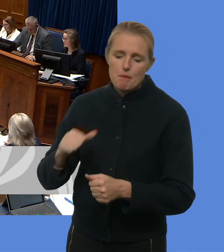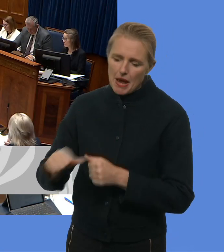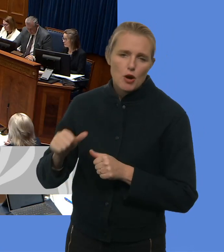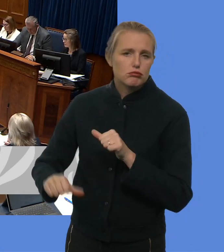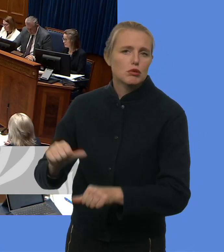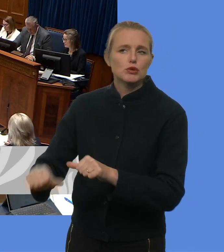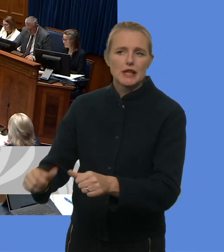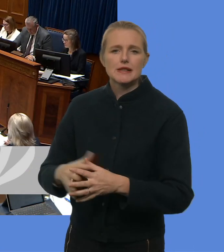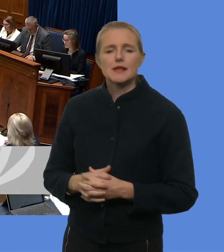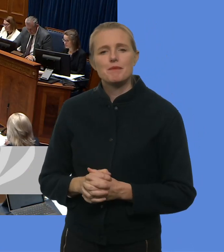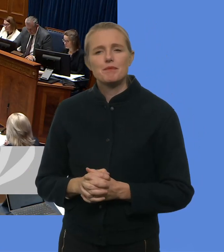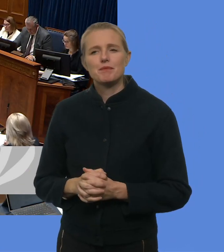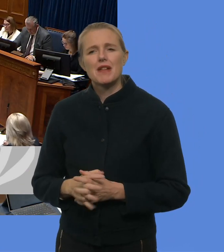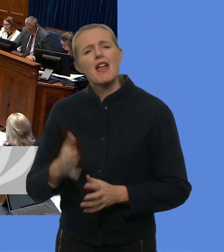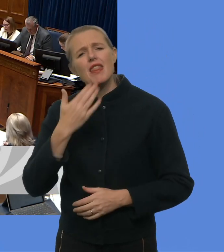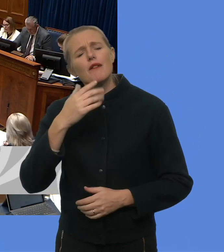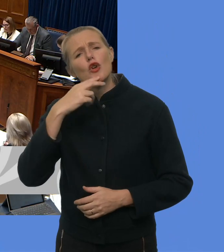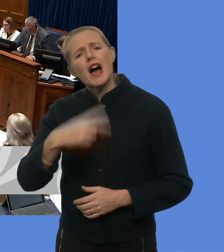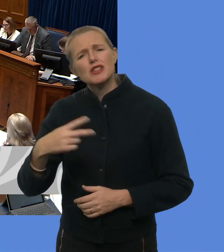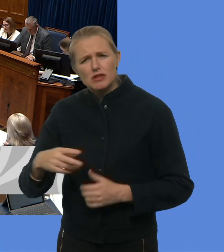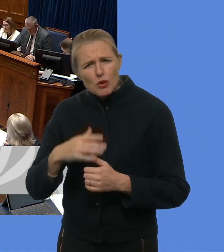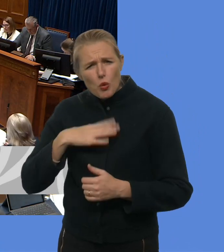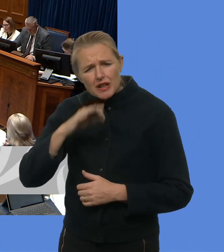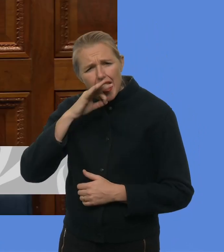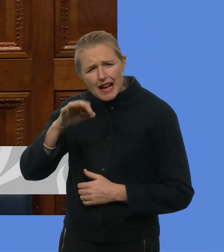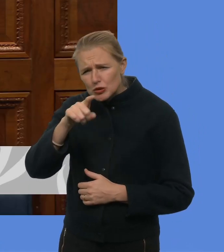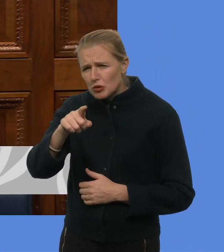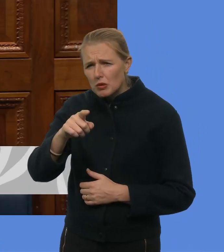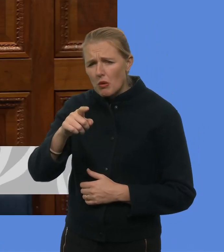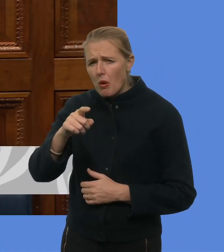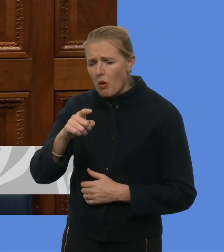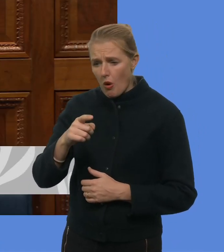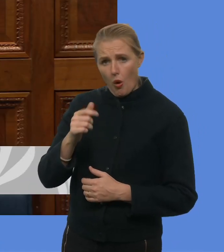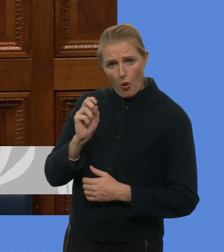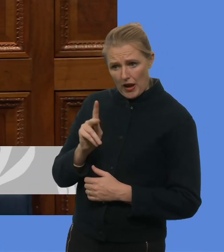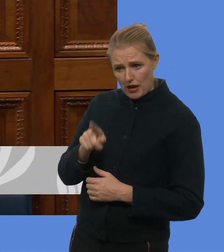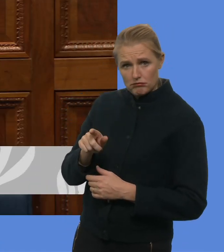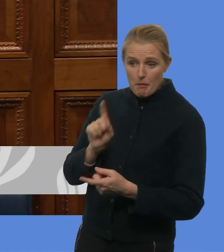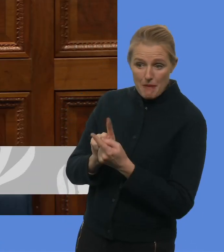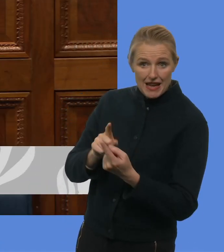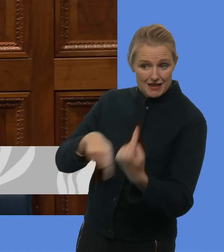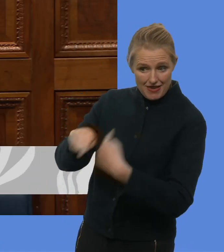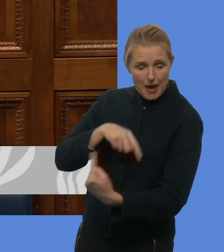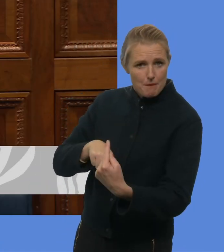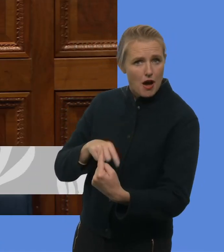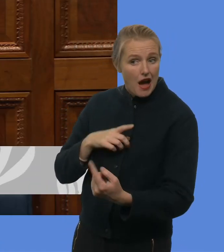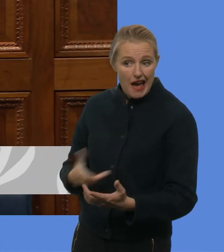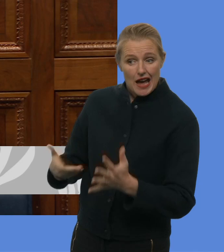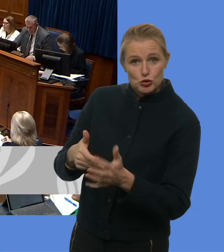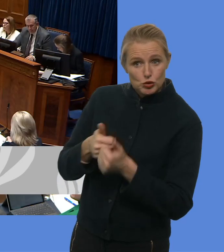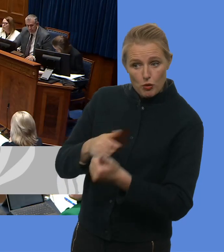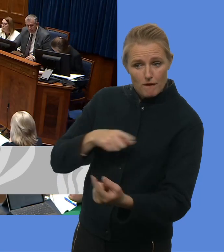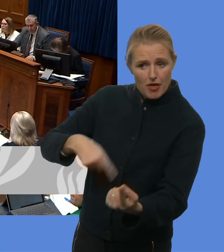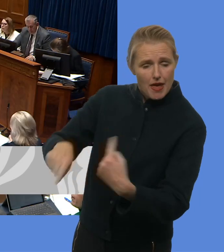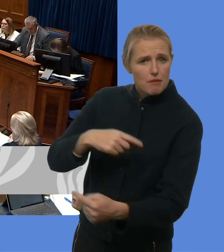First Minister for her answer so far. Can I ask the Deputy First Minister then to detail what further support the First Minister and Deputy First Minister may be able to provide in the time